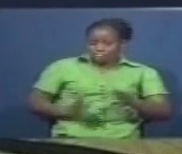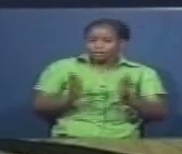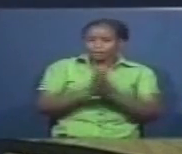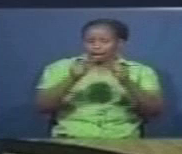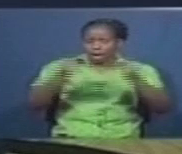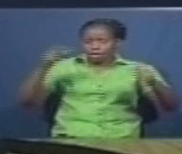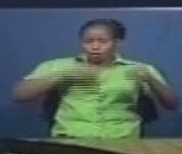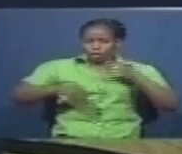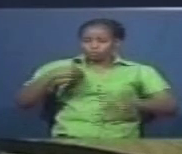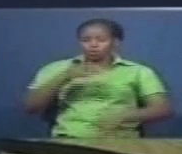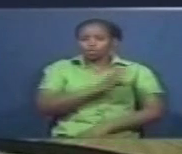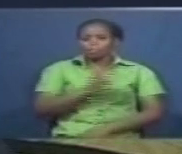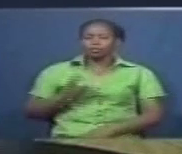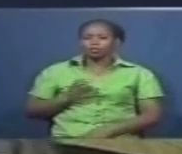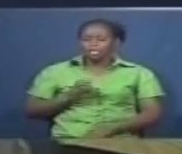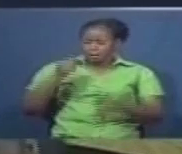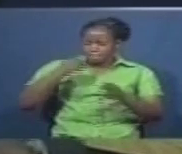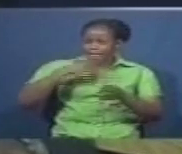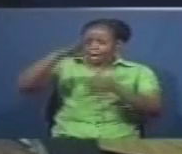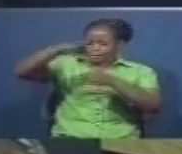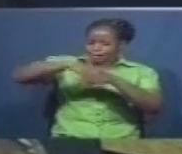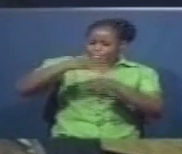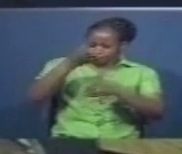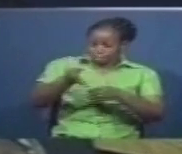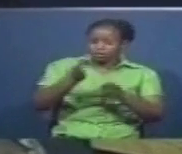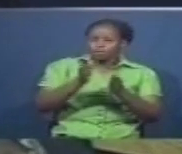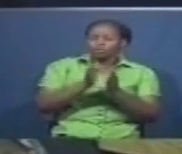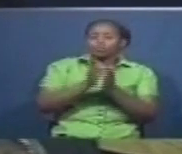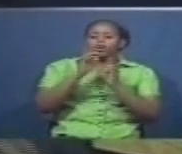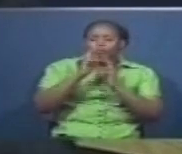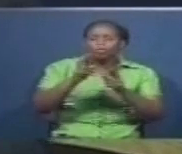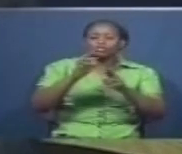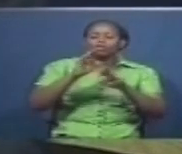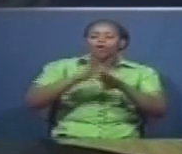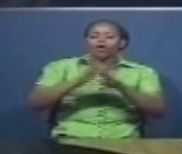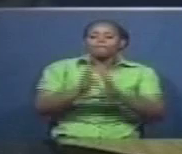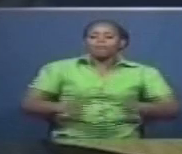Commission as an annex to my annual report on values to Parliament.